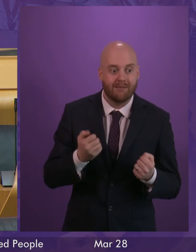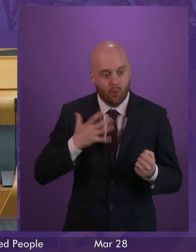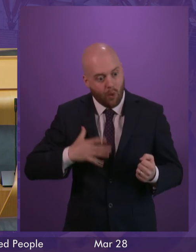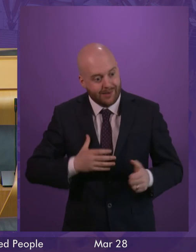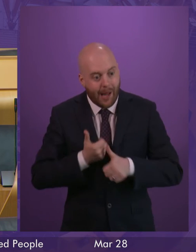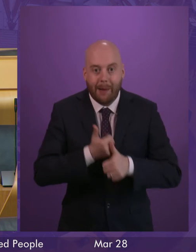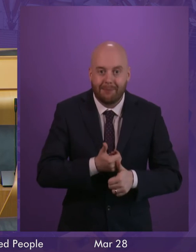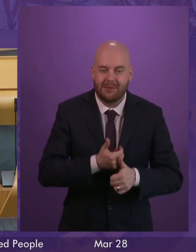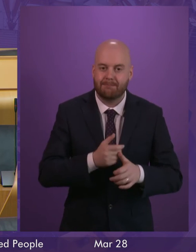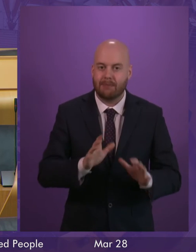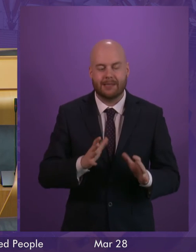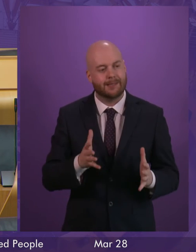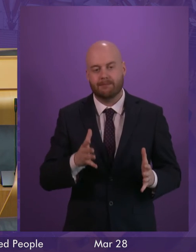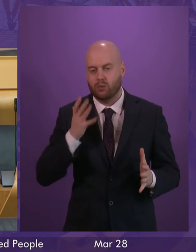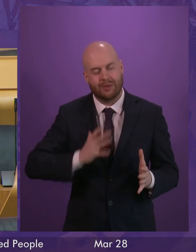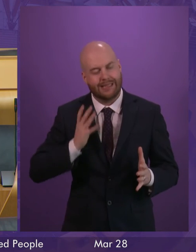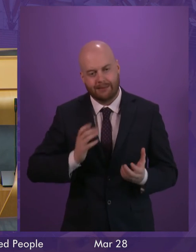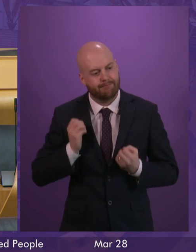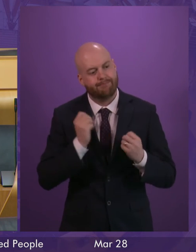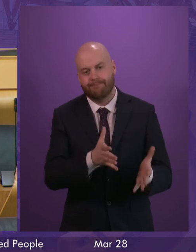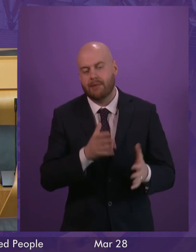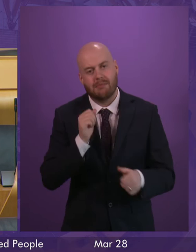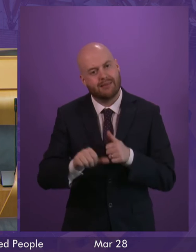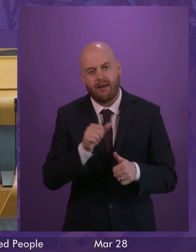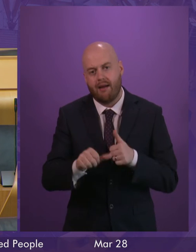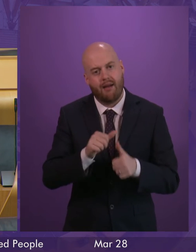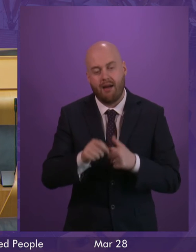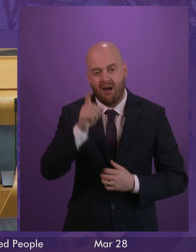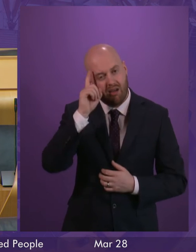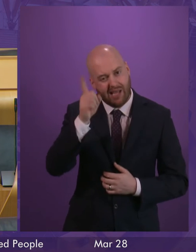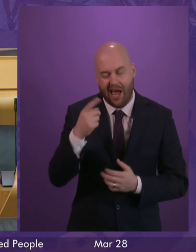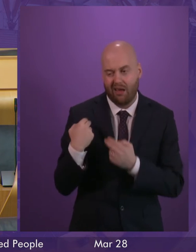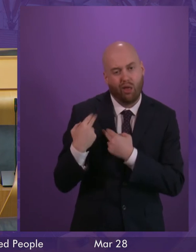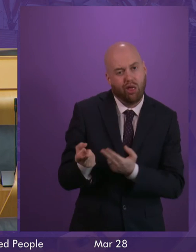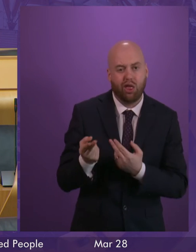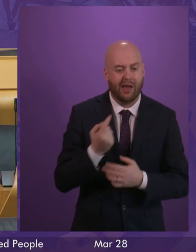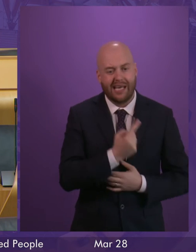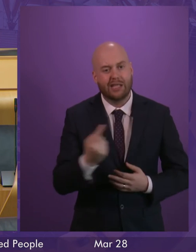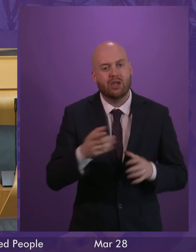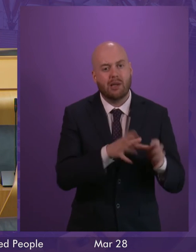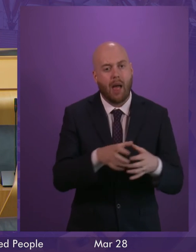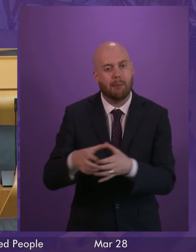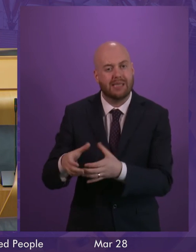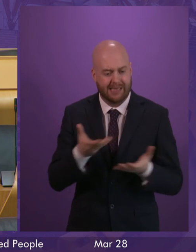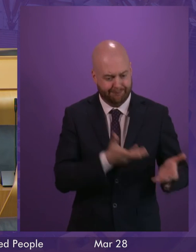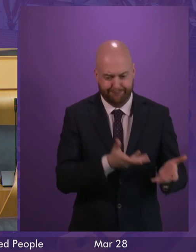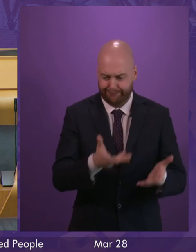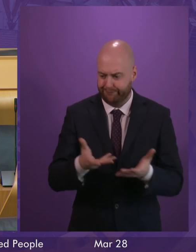such families deserve better than being passed pillar to post around departments to little or no effect.